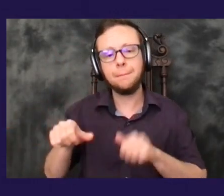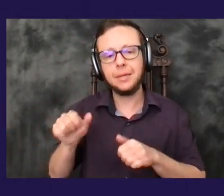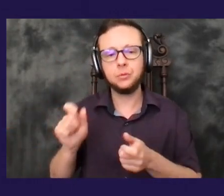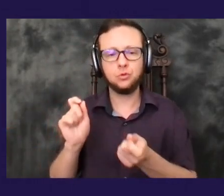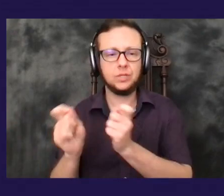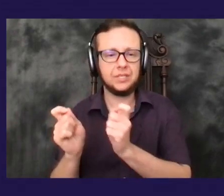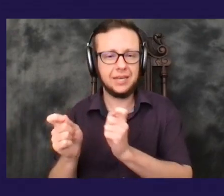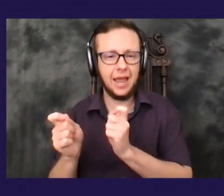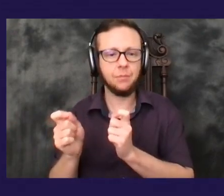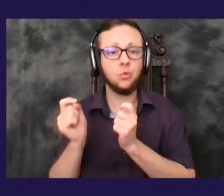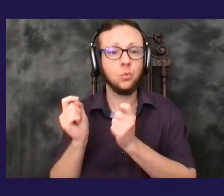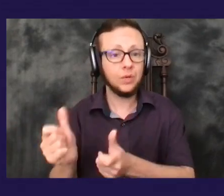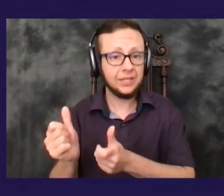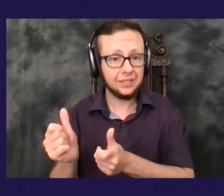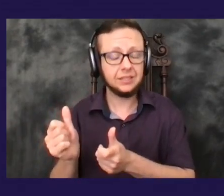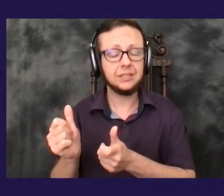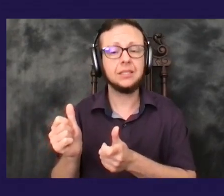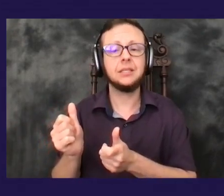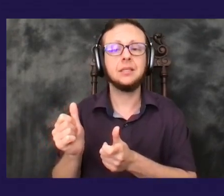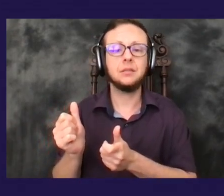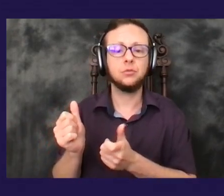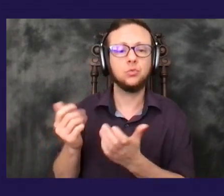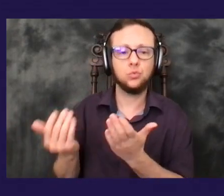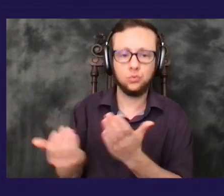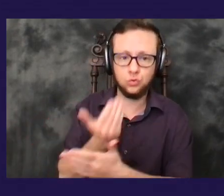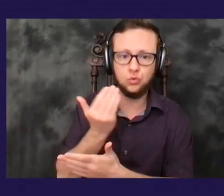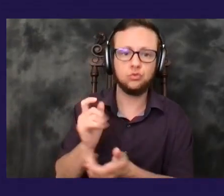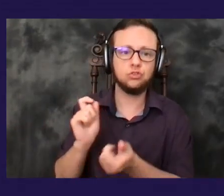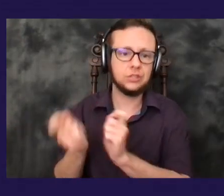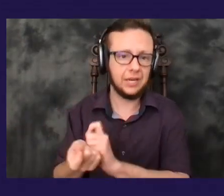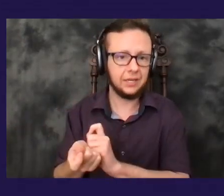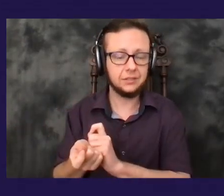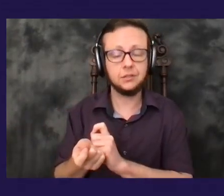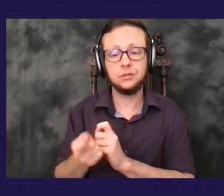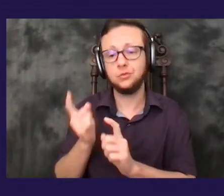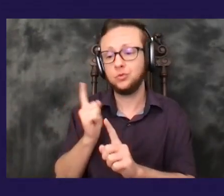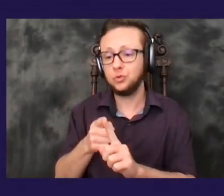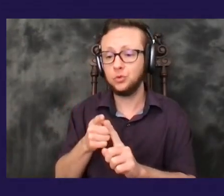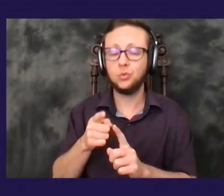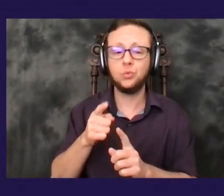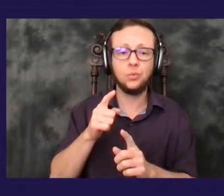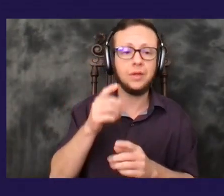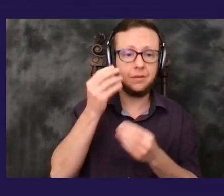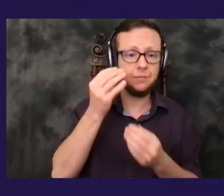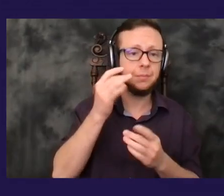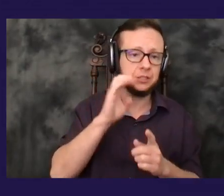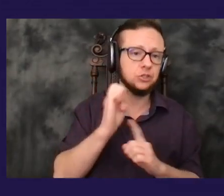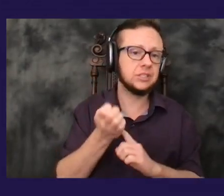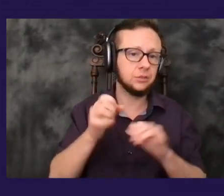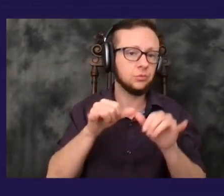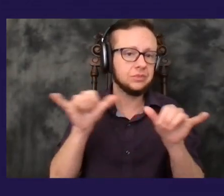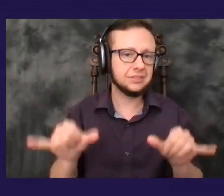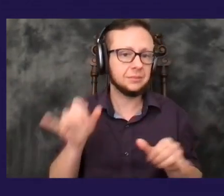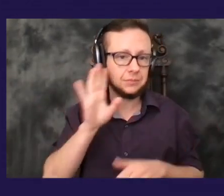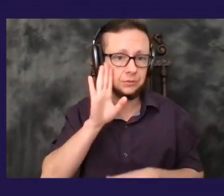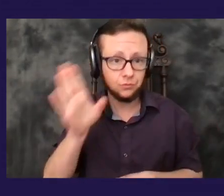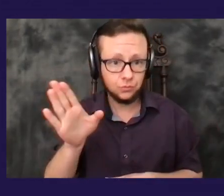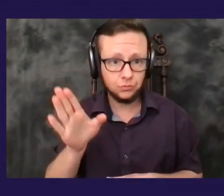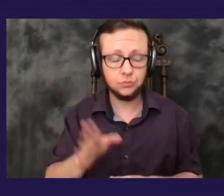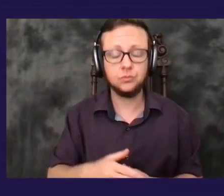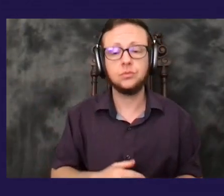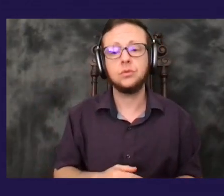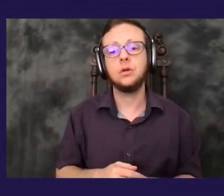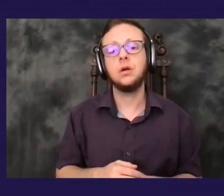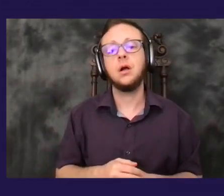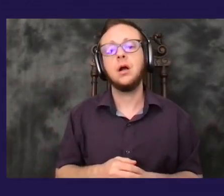to new changes to information ecosystems in the future. In